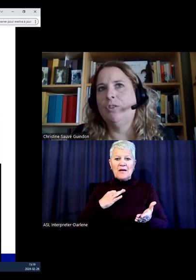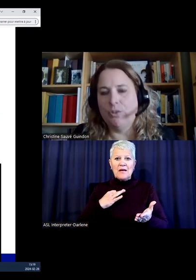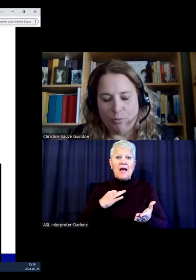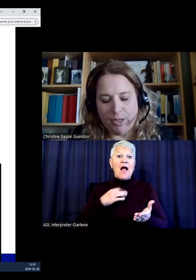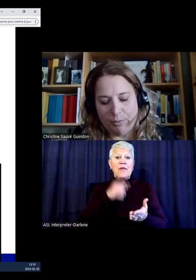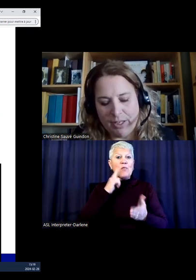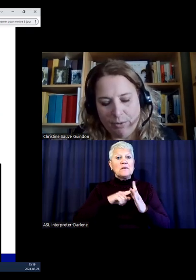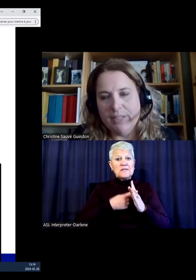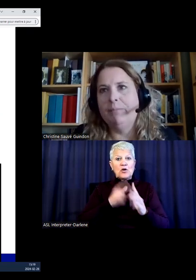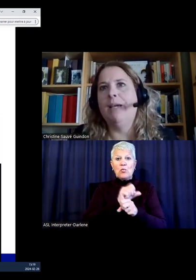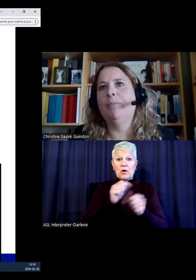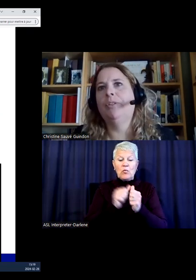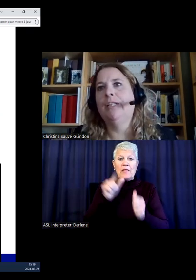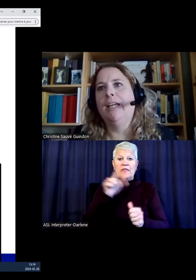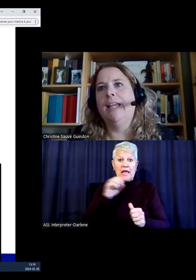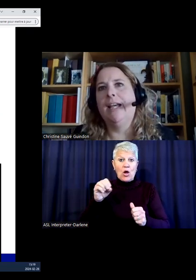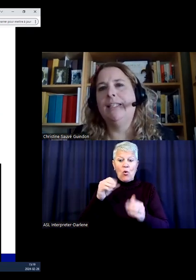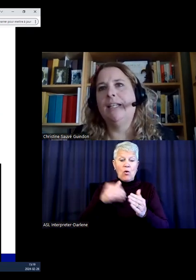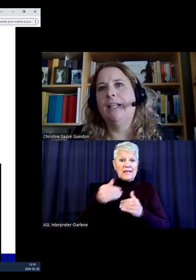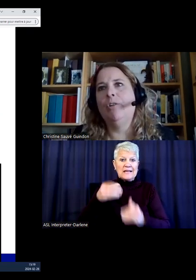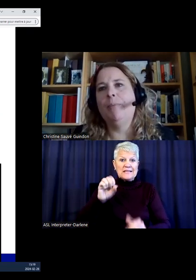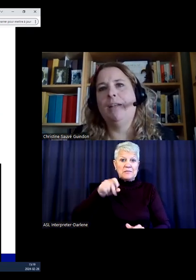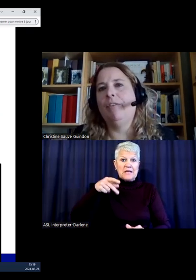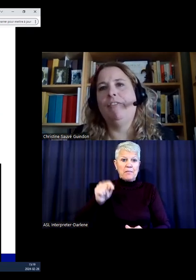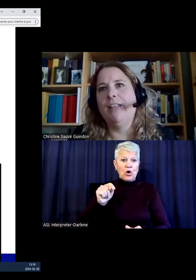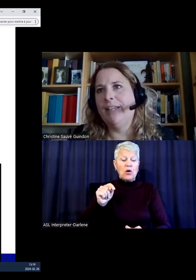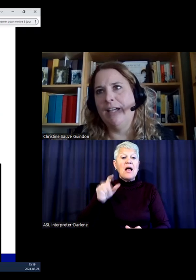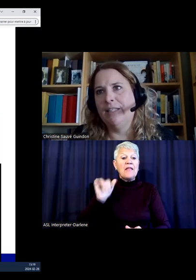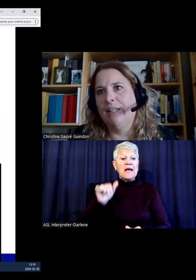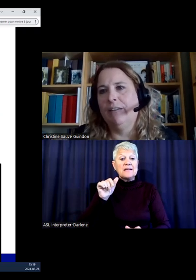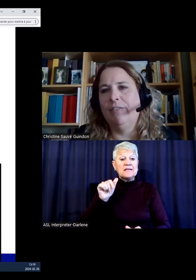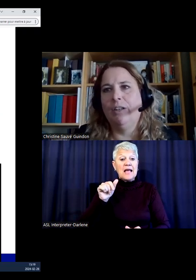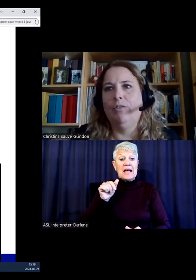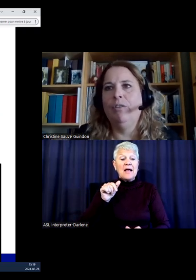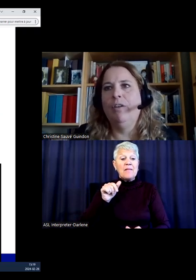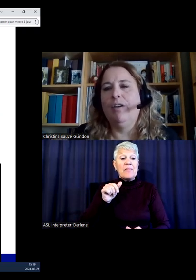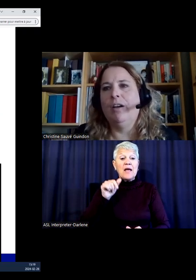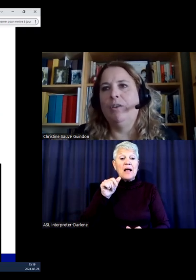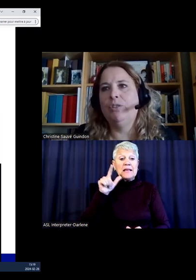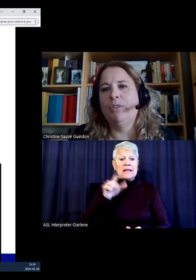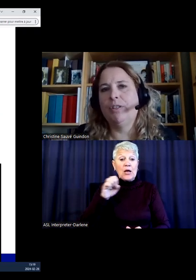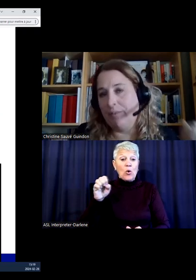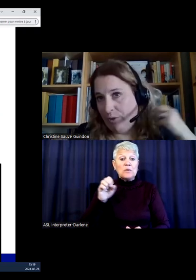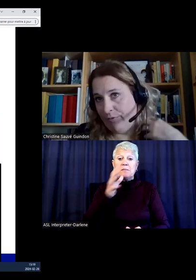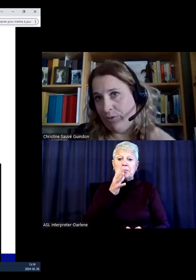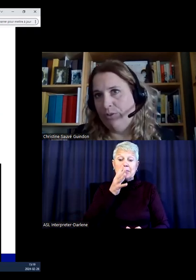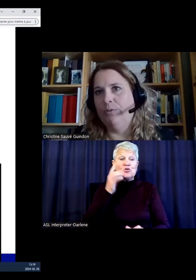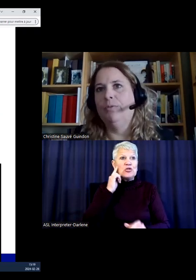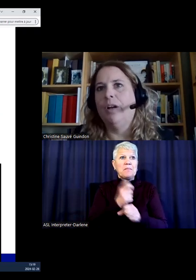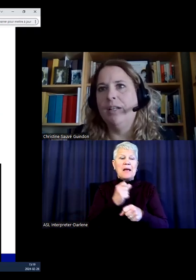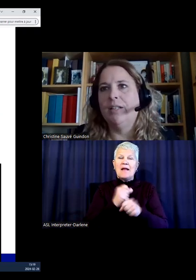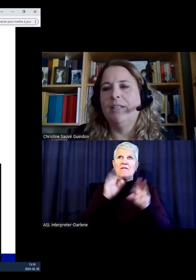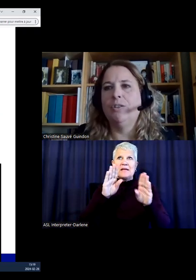starting to work with Leo in September. And that's Leo made a fantastic video, how she was grateful